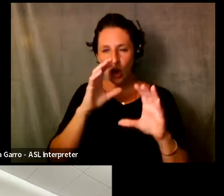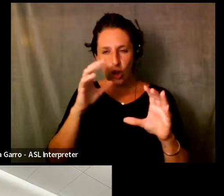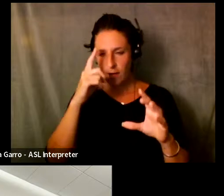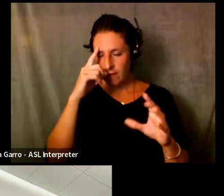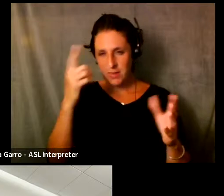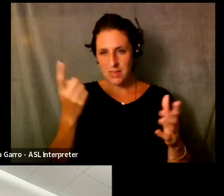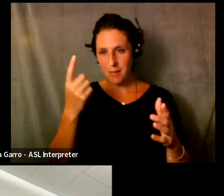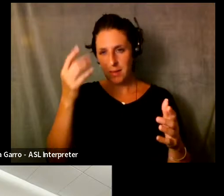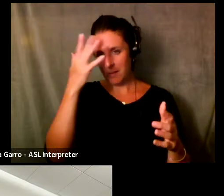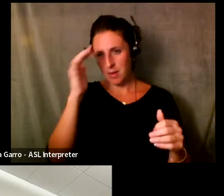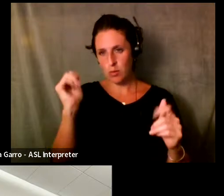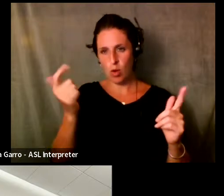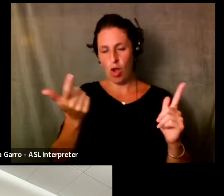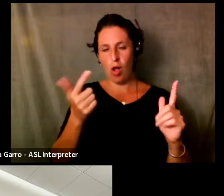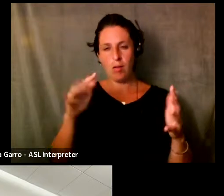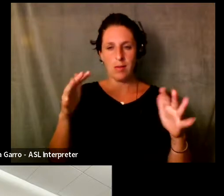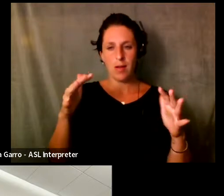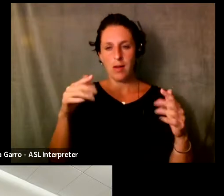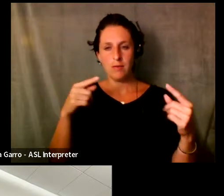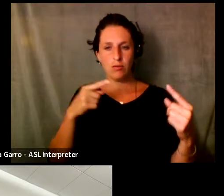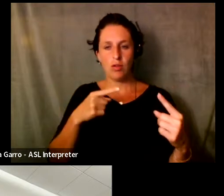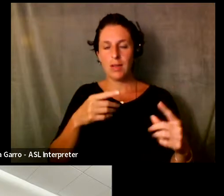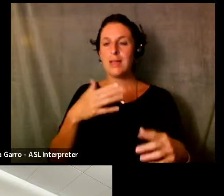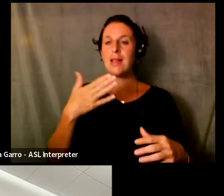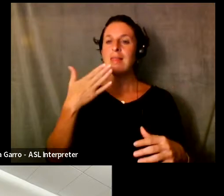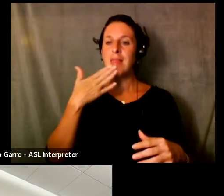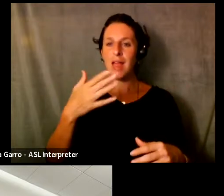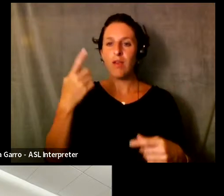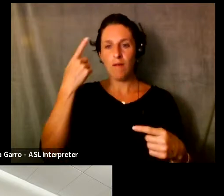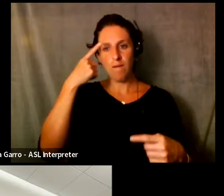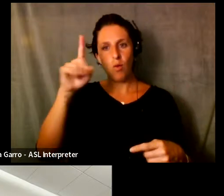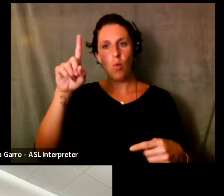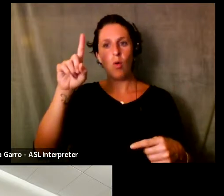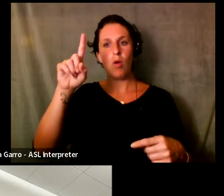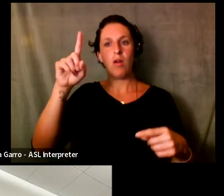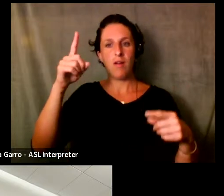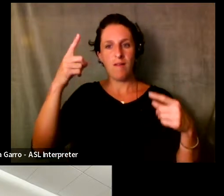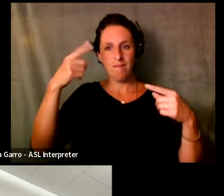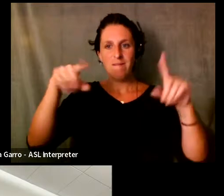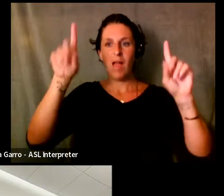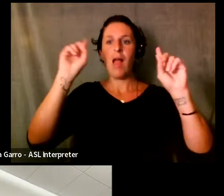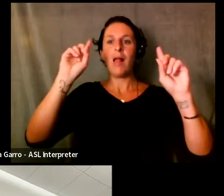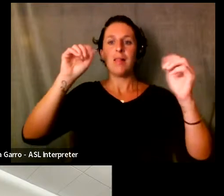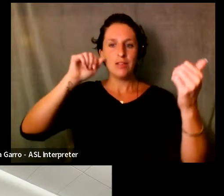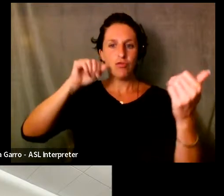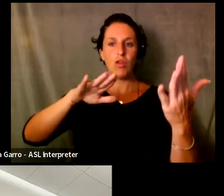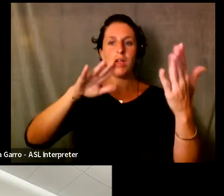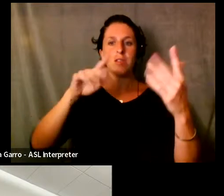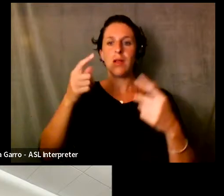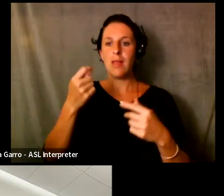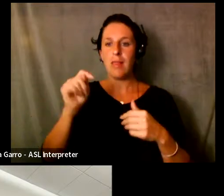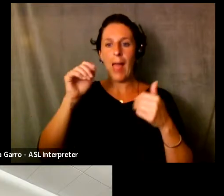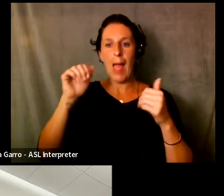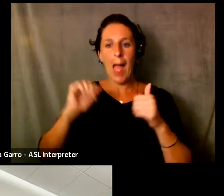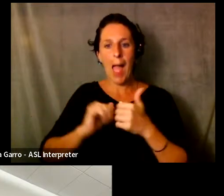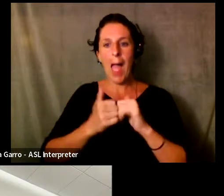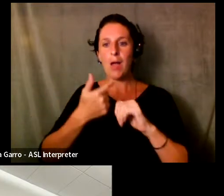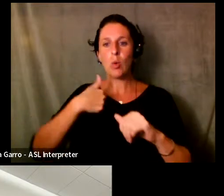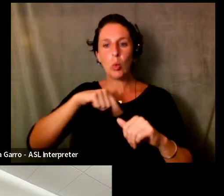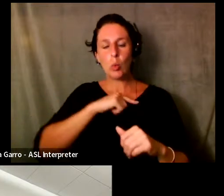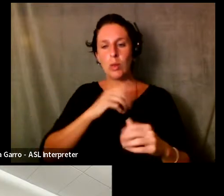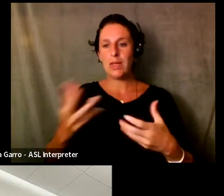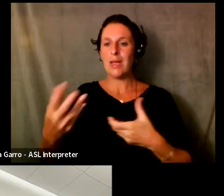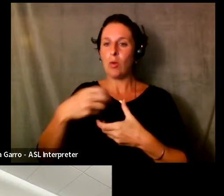we're all kind of struggling. It was, thank you for finally addressing the how do we incorporate